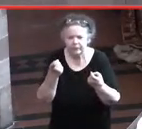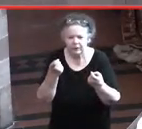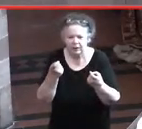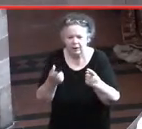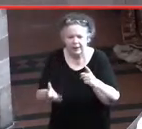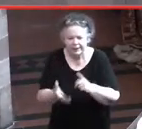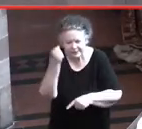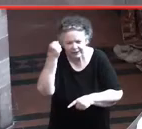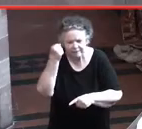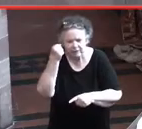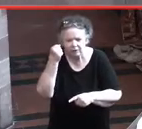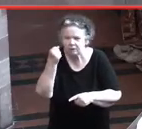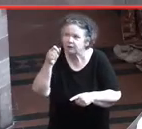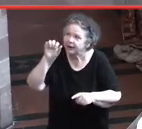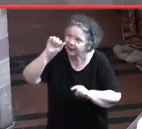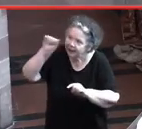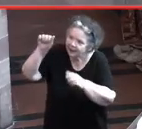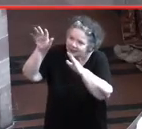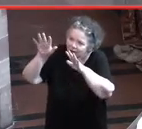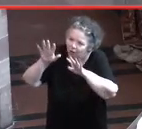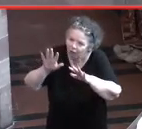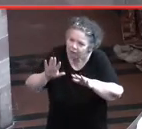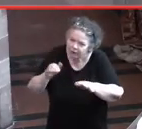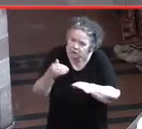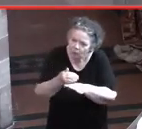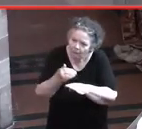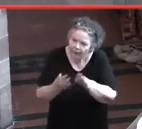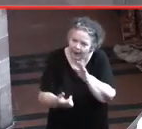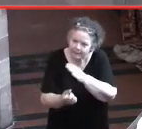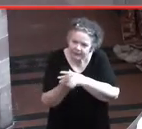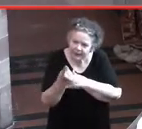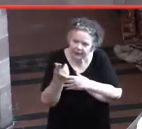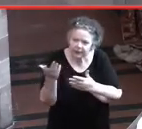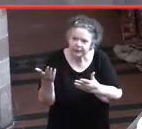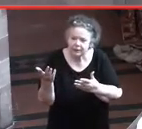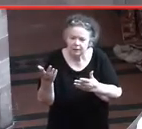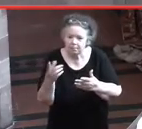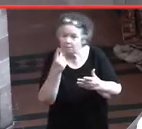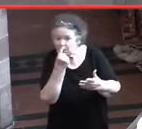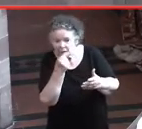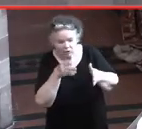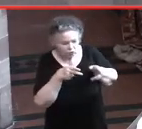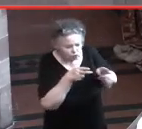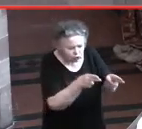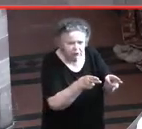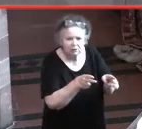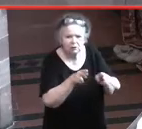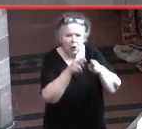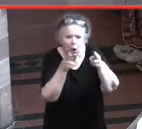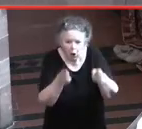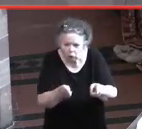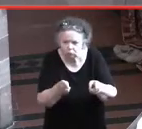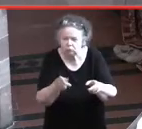Discover with others where God's glorious work is going on in the streets and homes and community buildings of